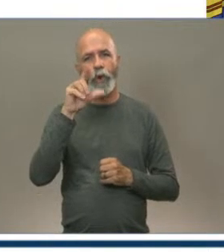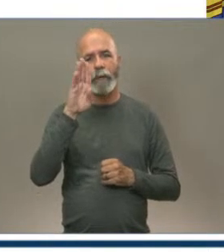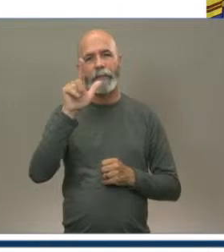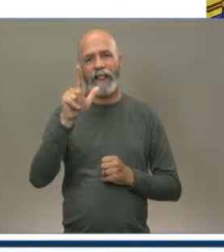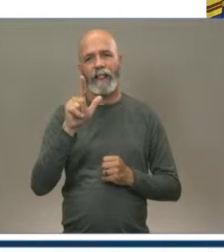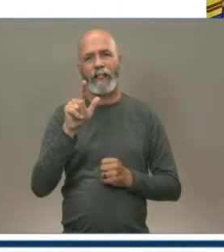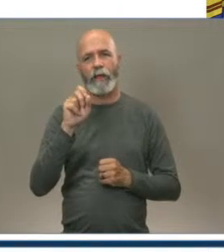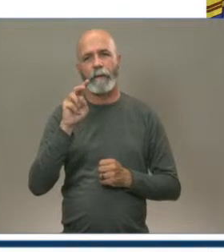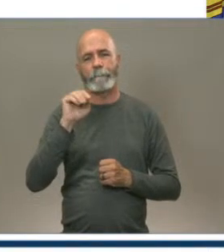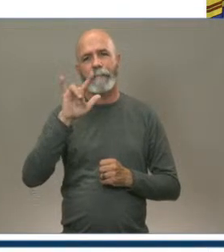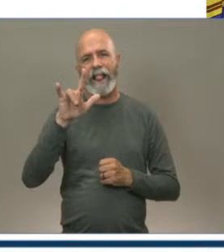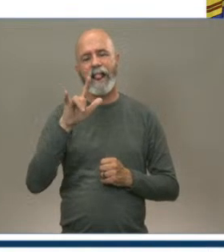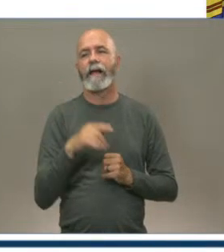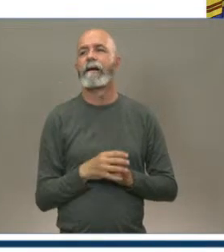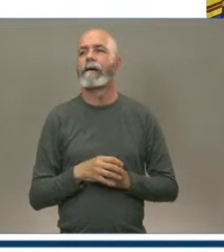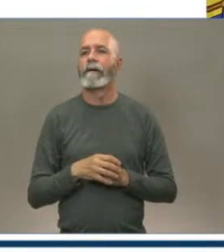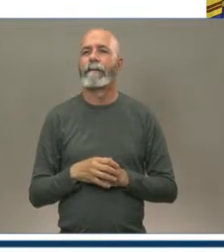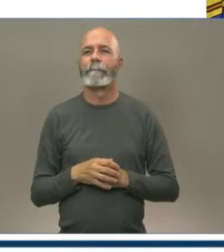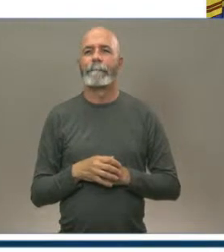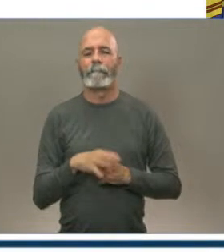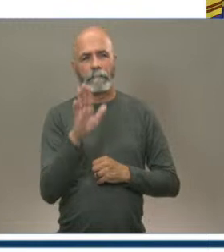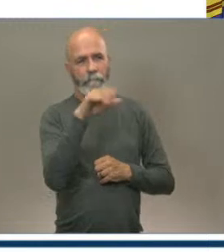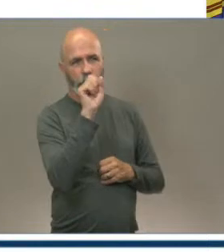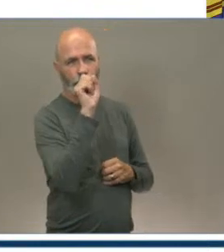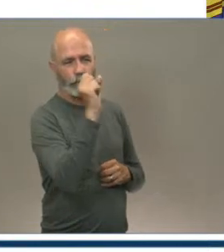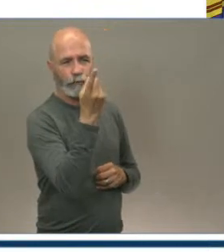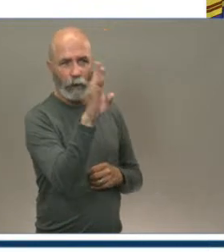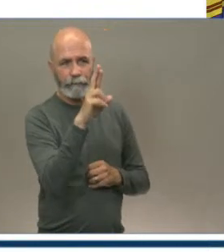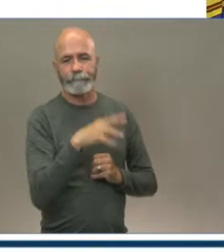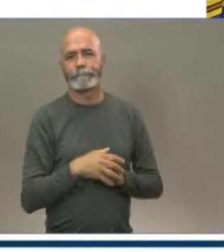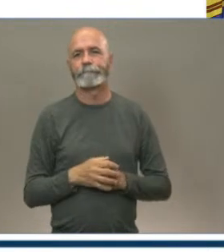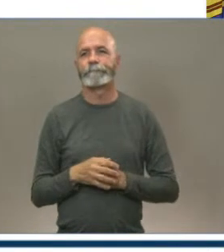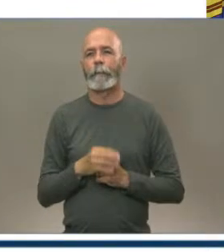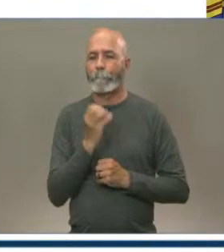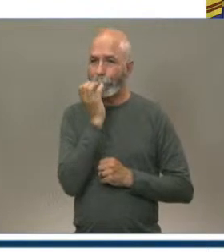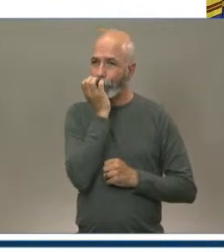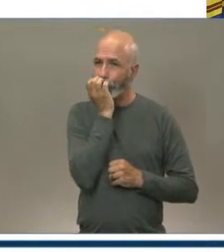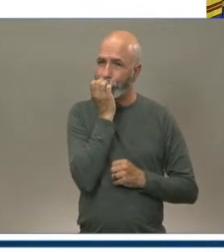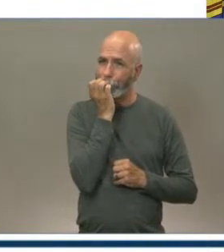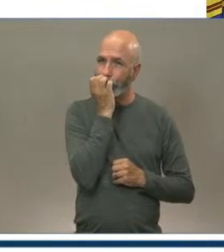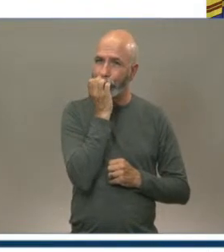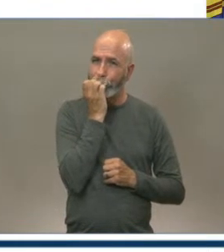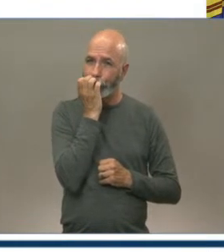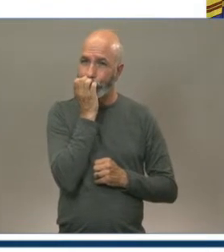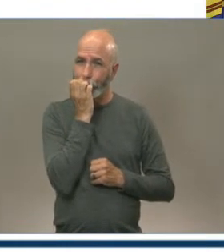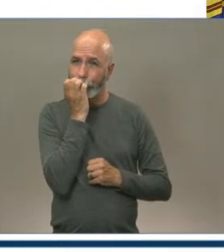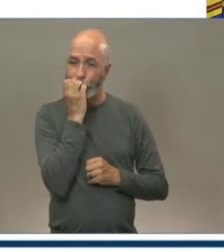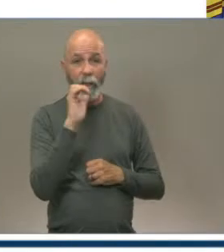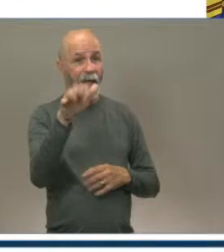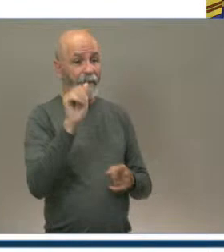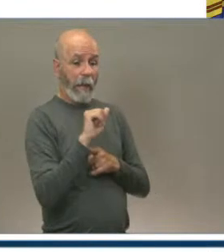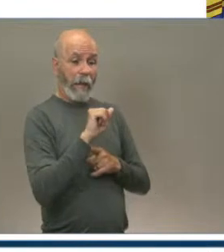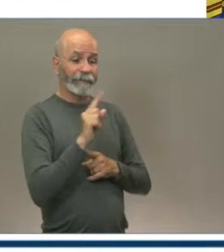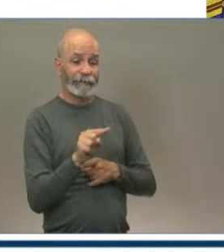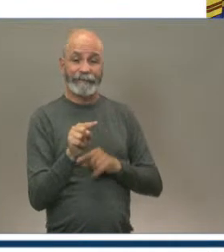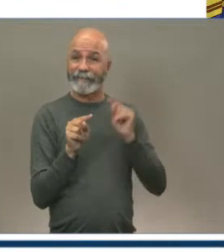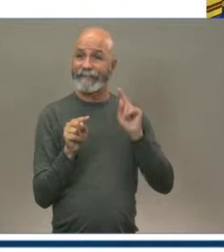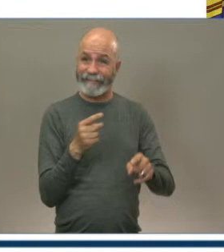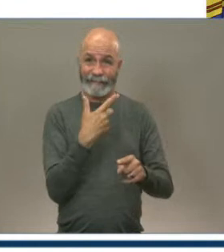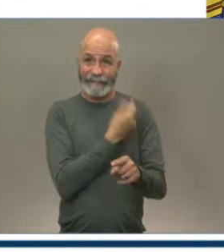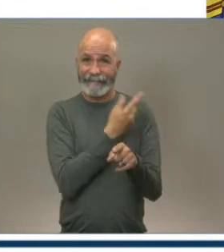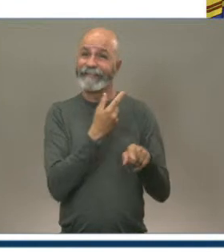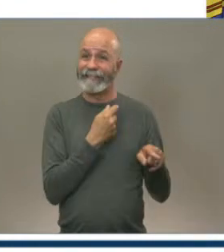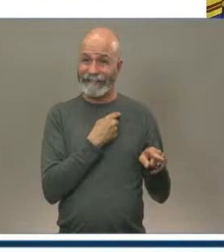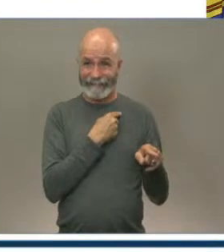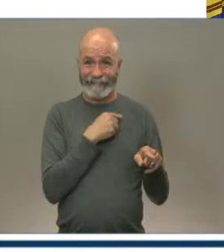Good afternoon, Dr. Strang. I'm wondering if you can explain a bit more what happens now with the AstraZeneca. The federal government